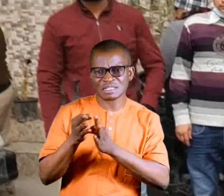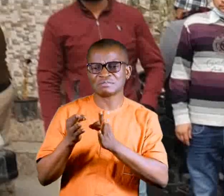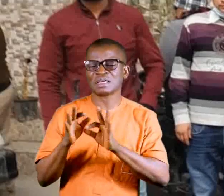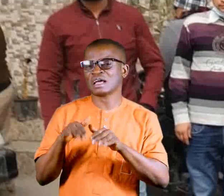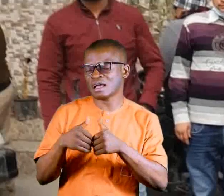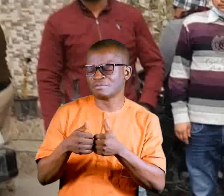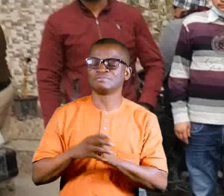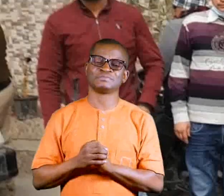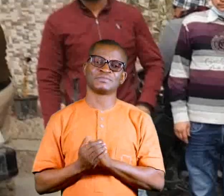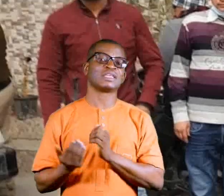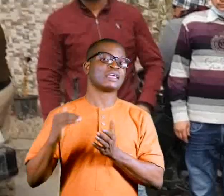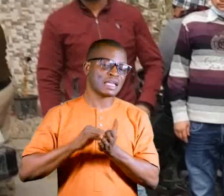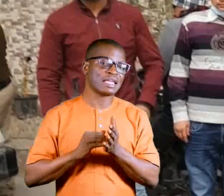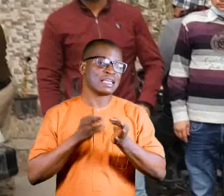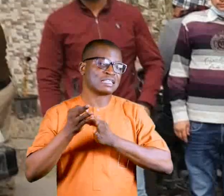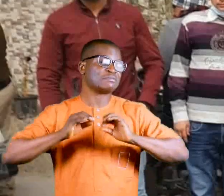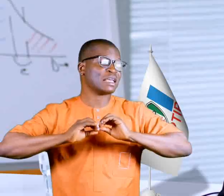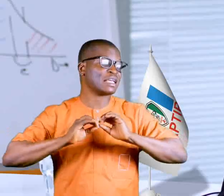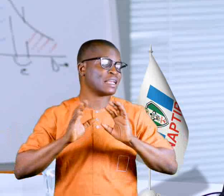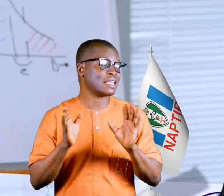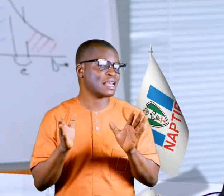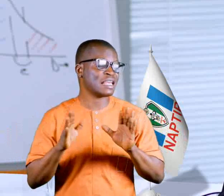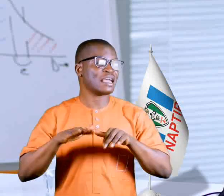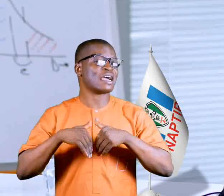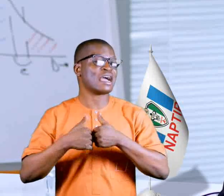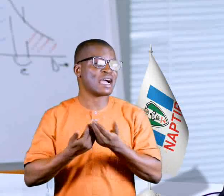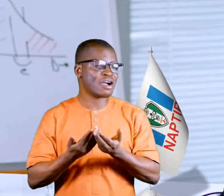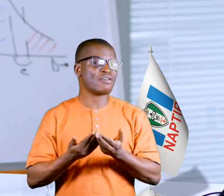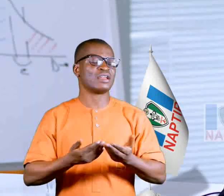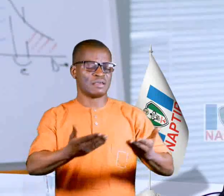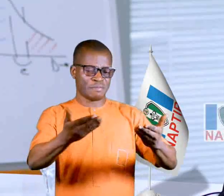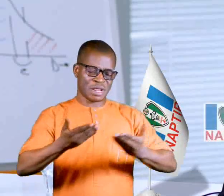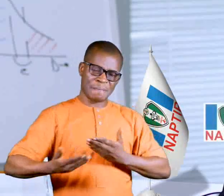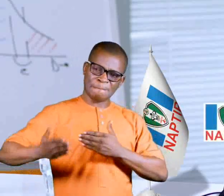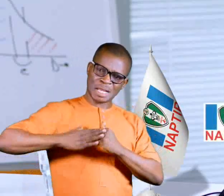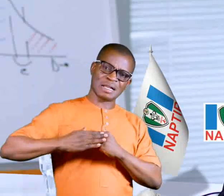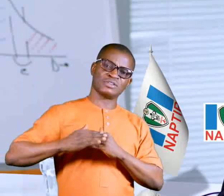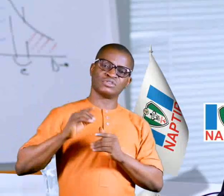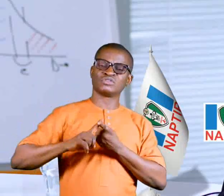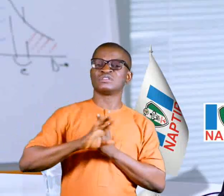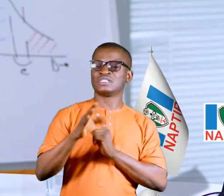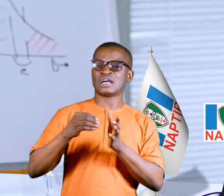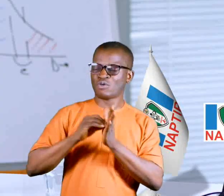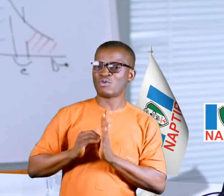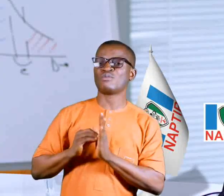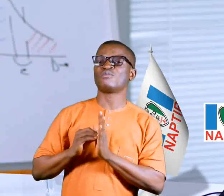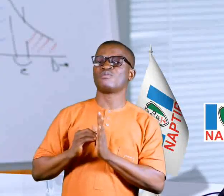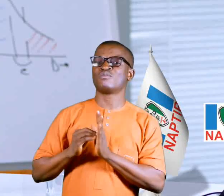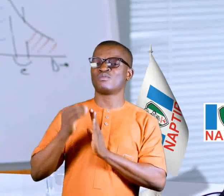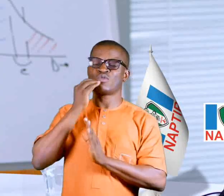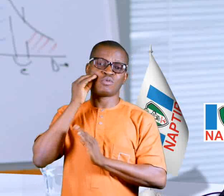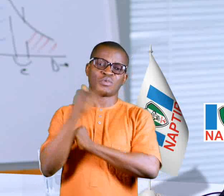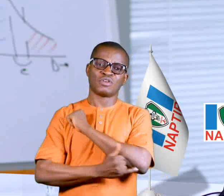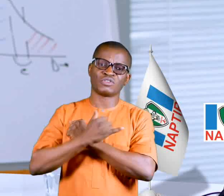to circumstances. It also states clearly how they will be returned. After they are returned to the country,